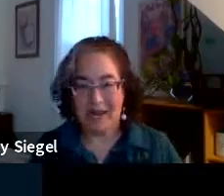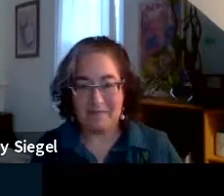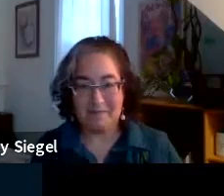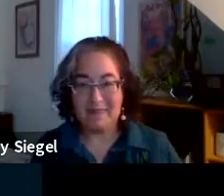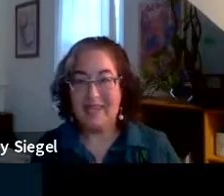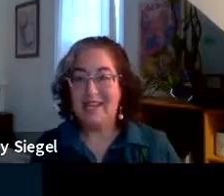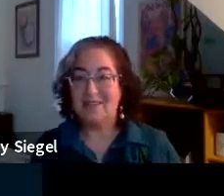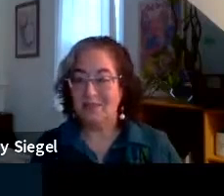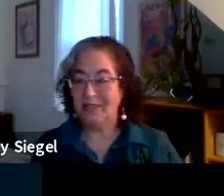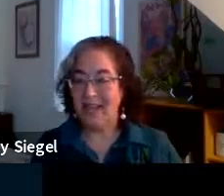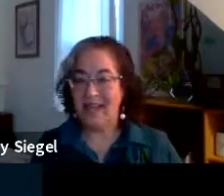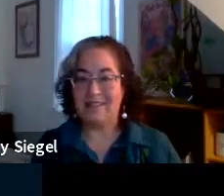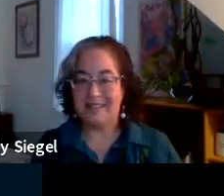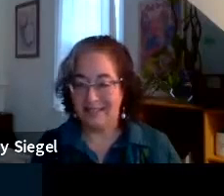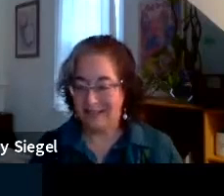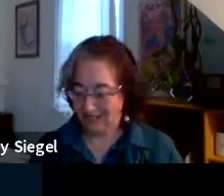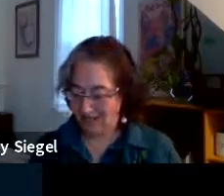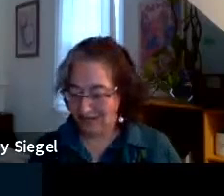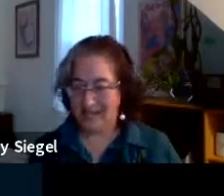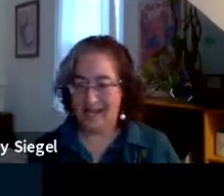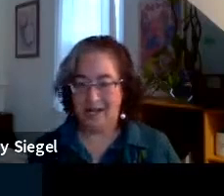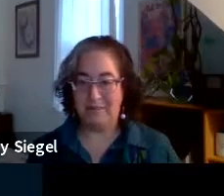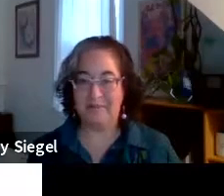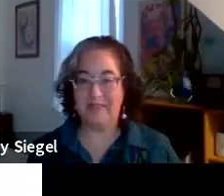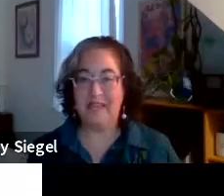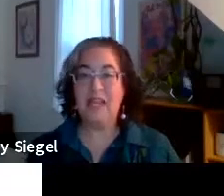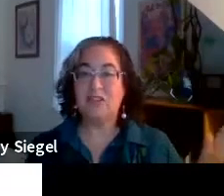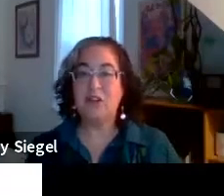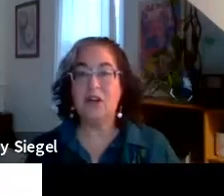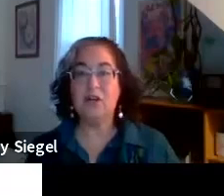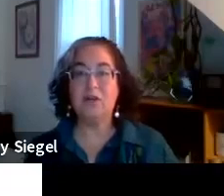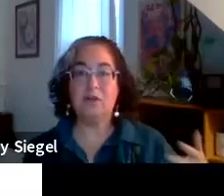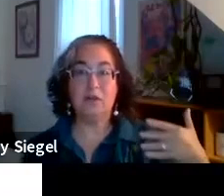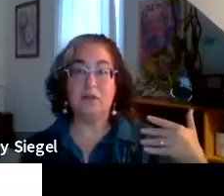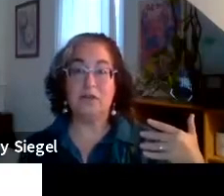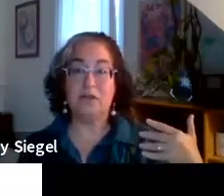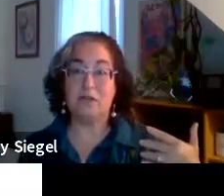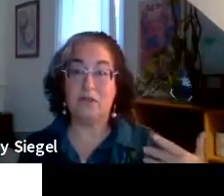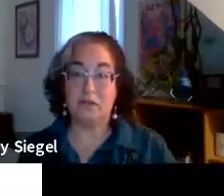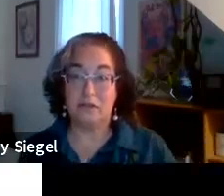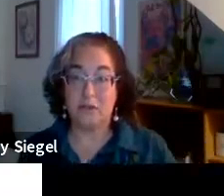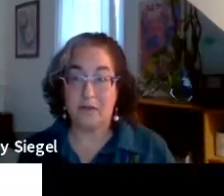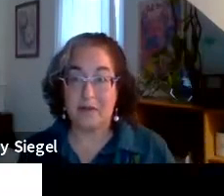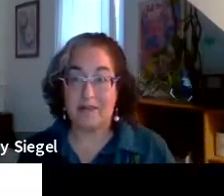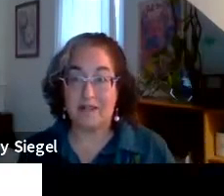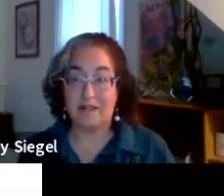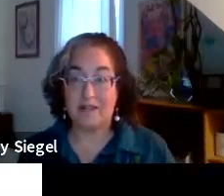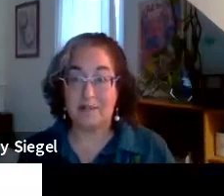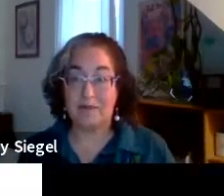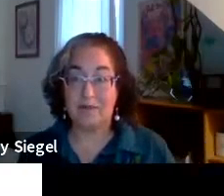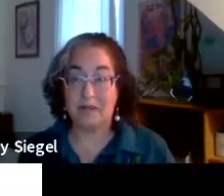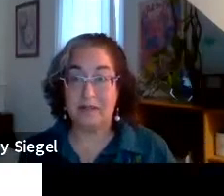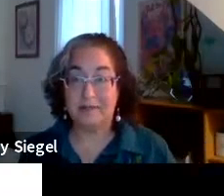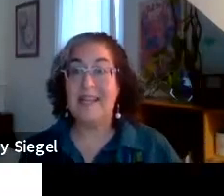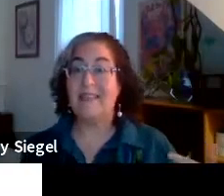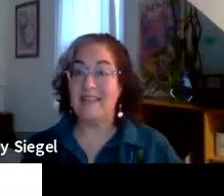deep way. So let's get going here. Next slide. So who Title, Who. do we want to make things